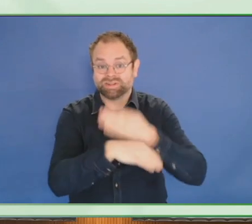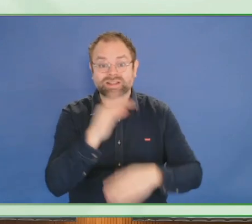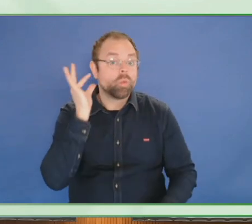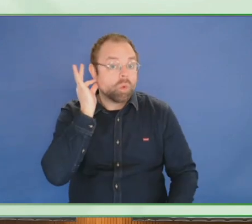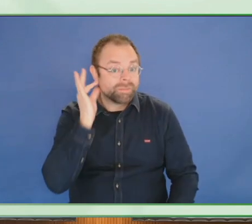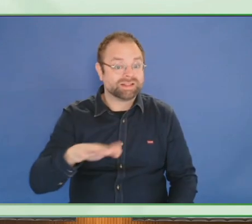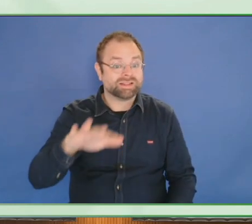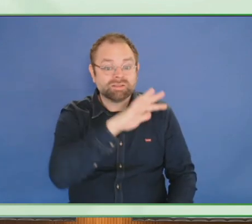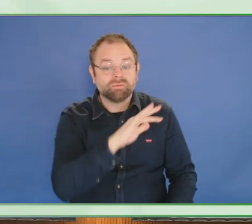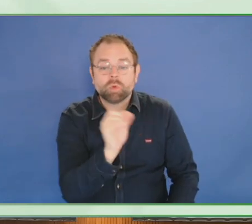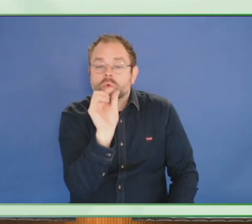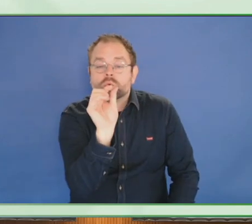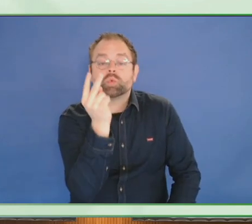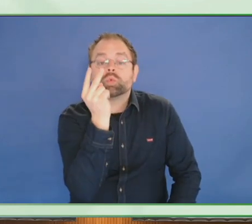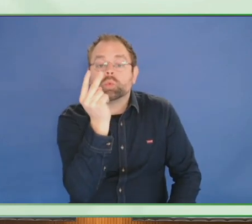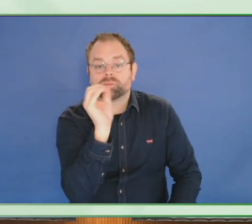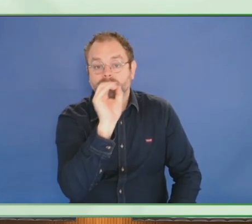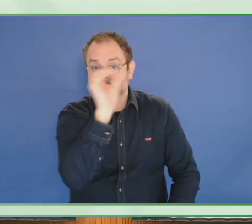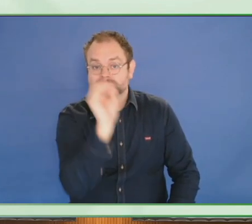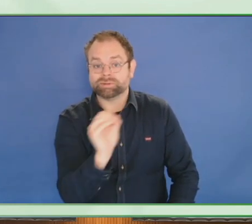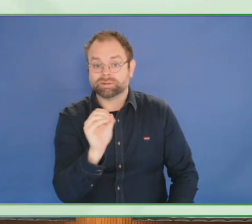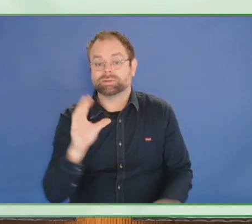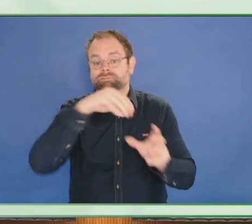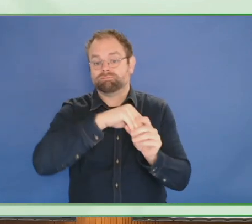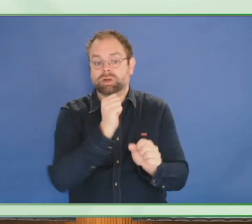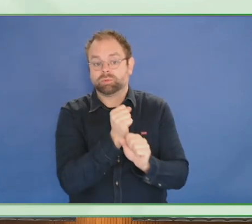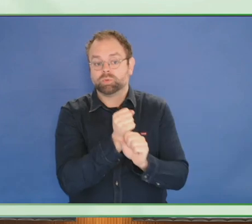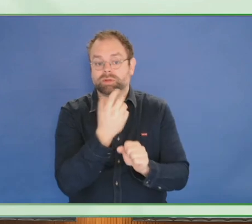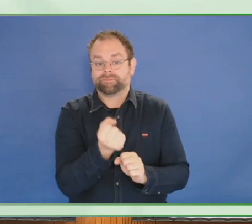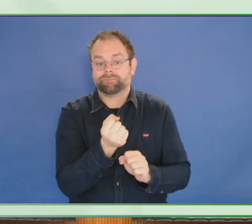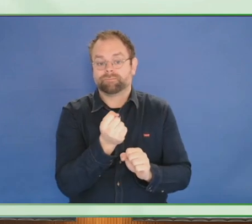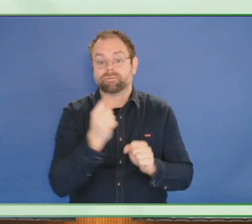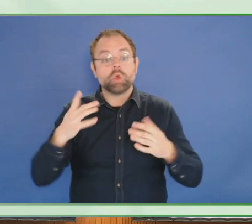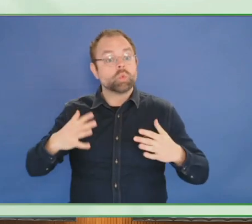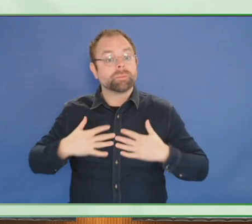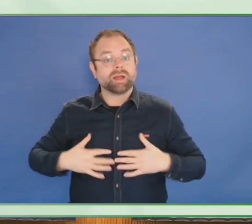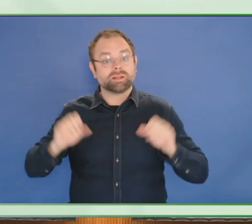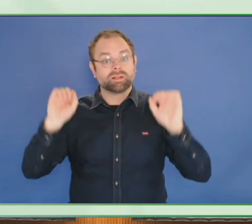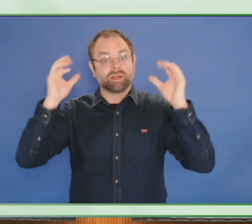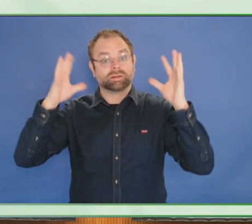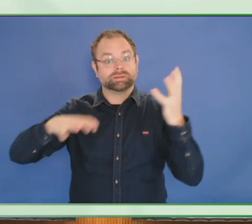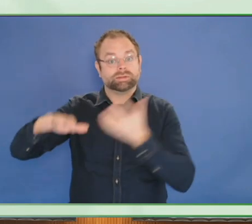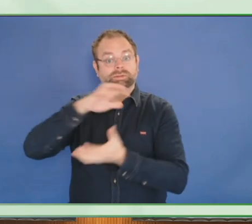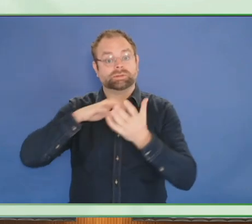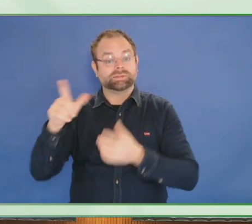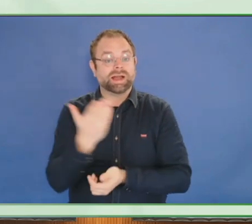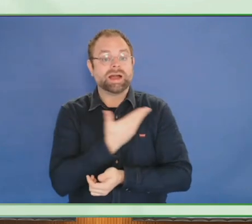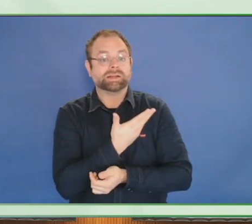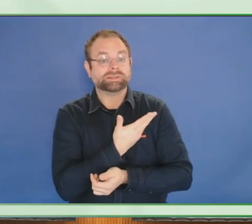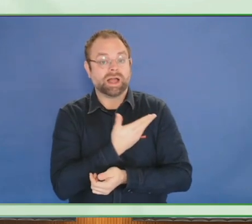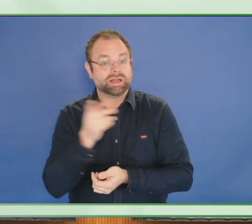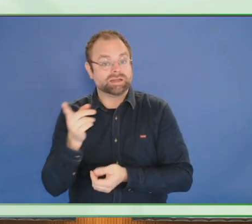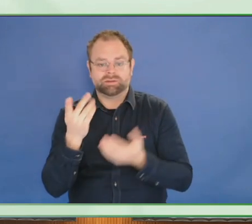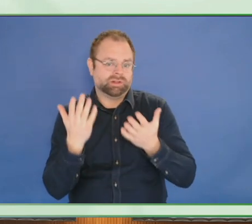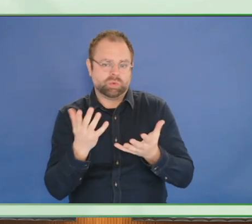situation. After 1 year of ongoing conflict, around 100,000 Palestinians are